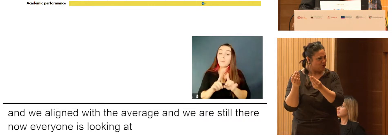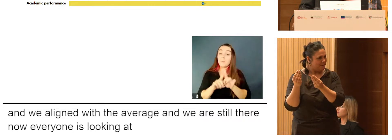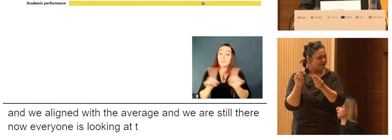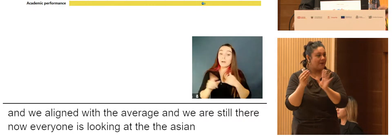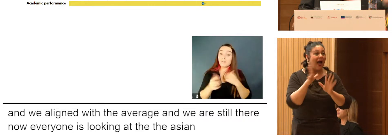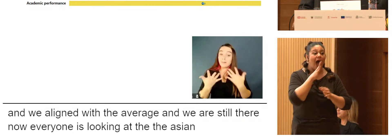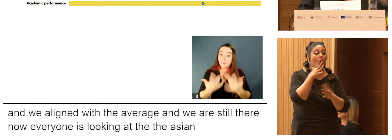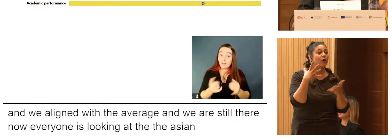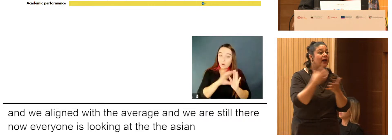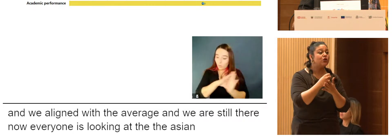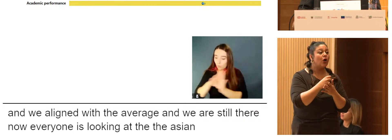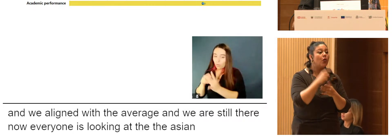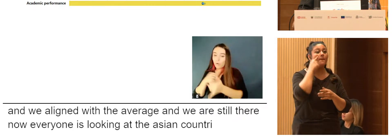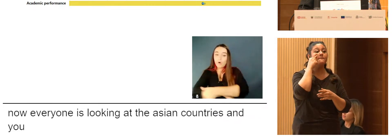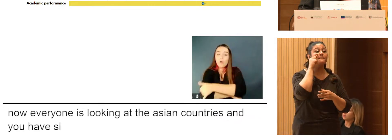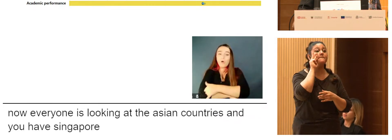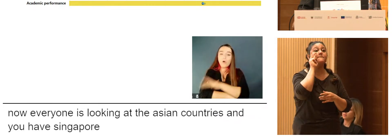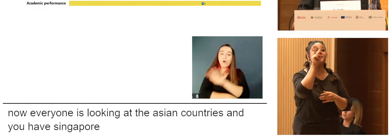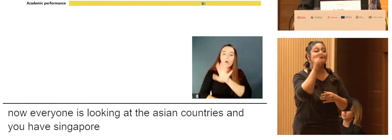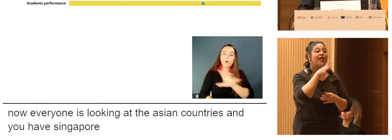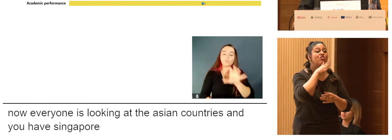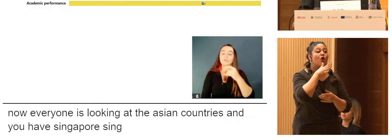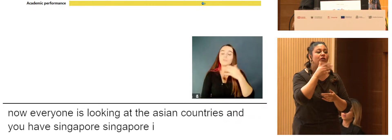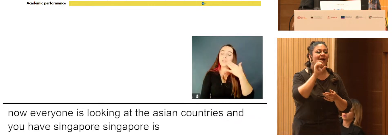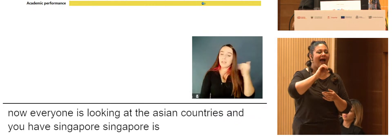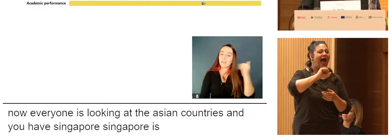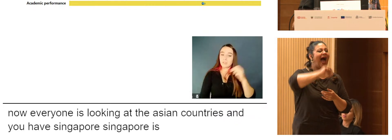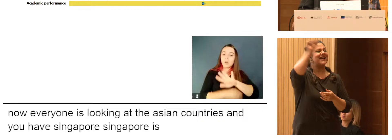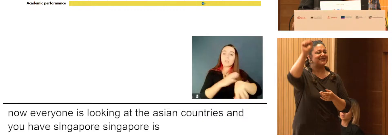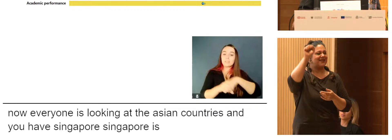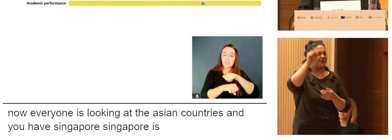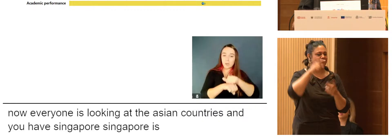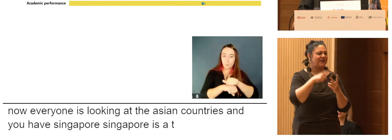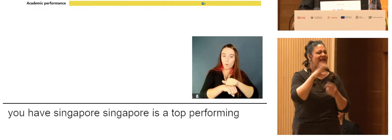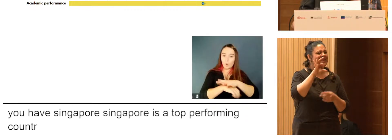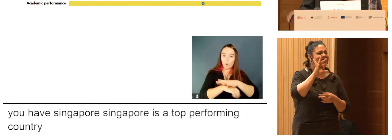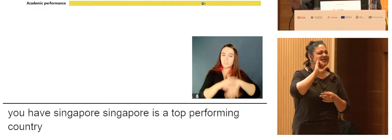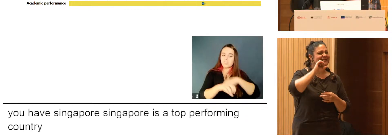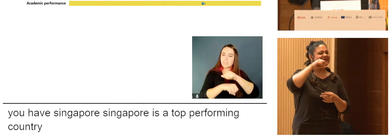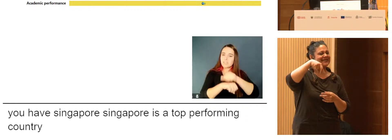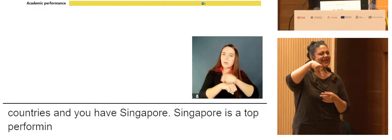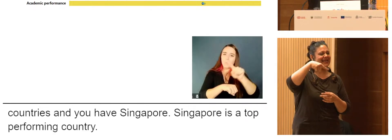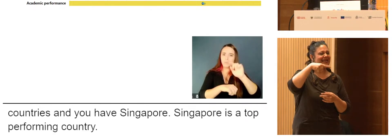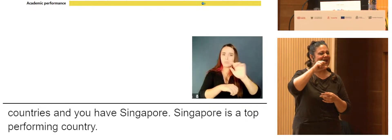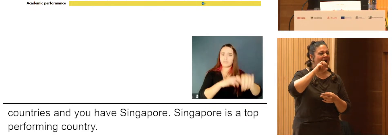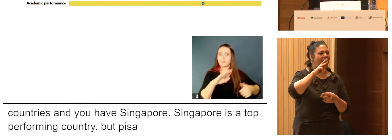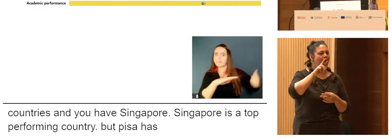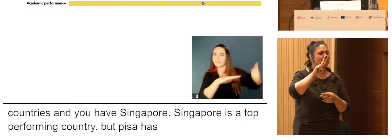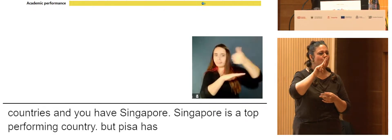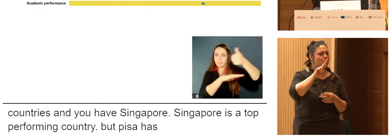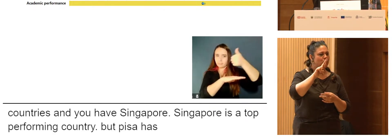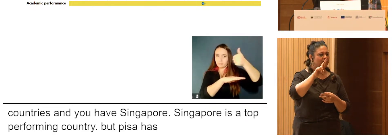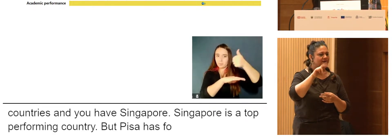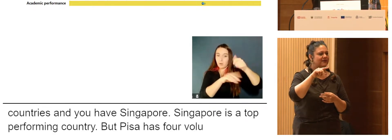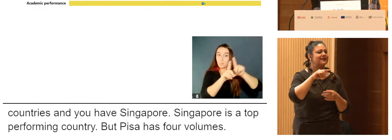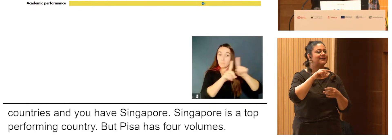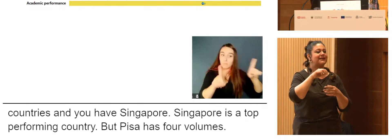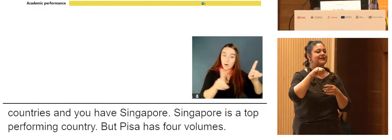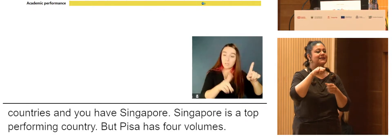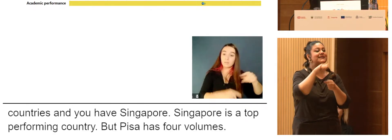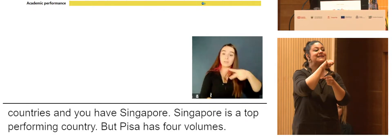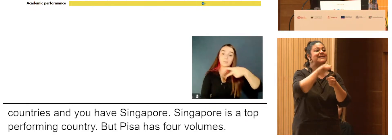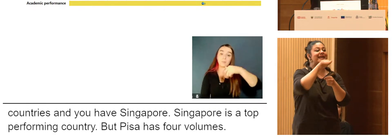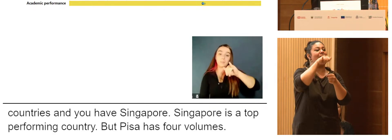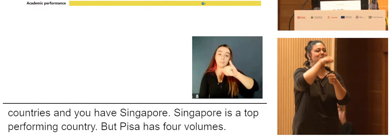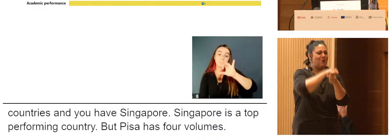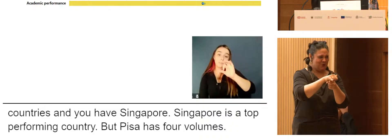countries. And you have Singapore. Singapore is a top-performing country. But PISA has 4 volumes. The